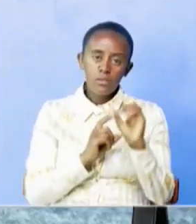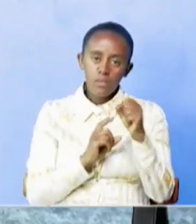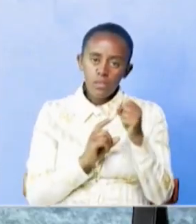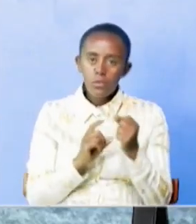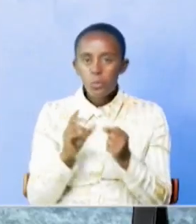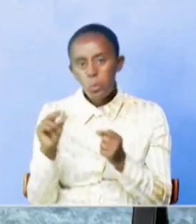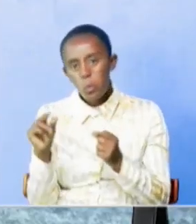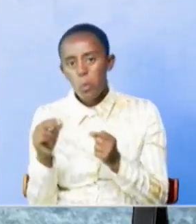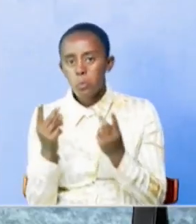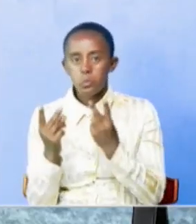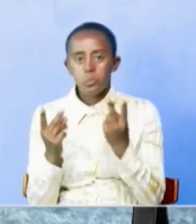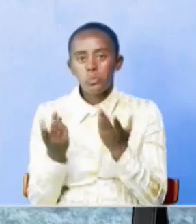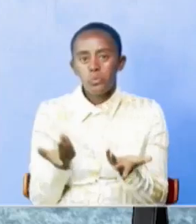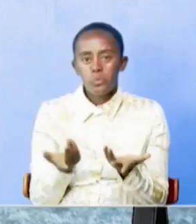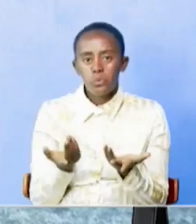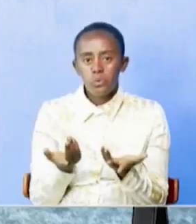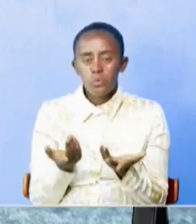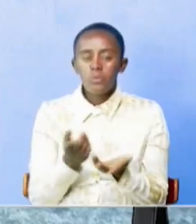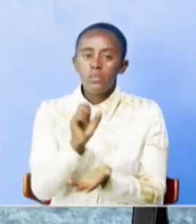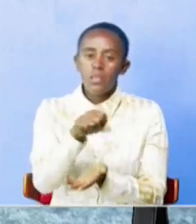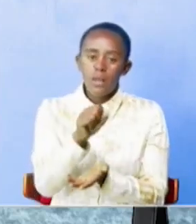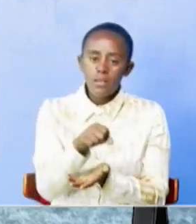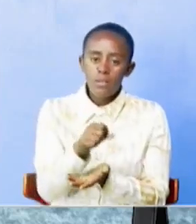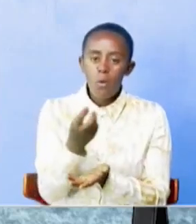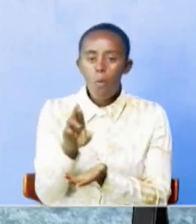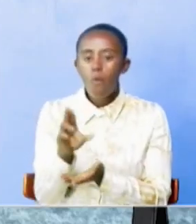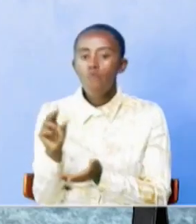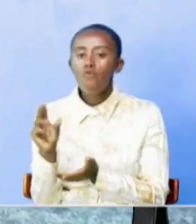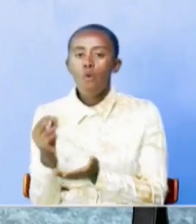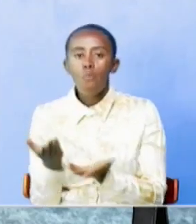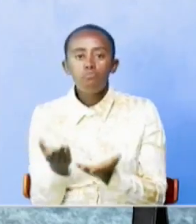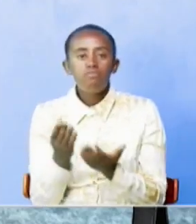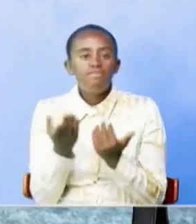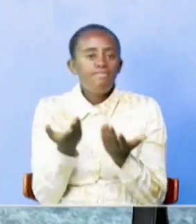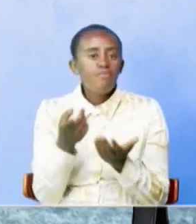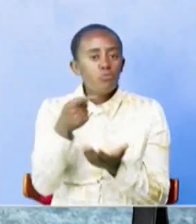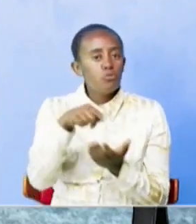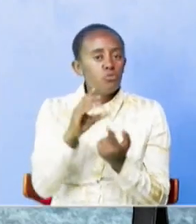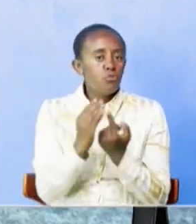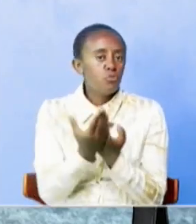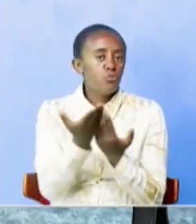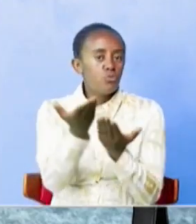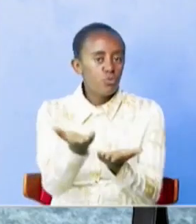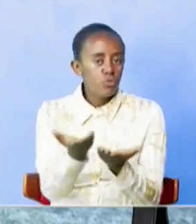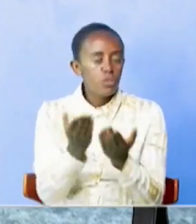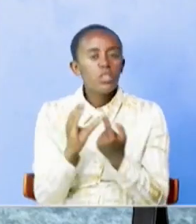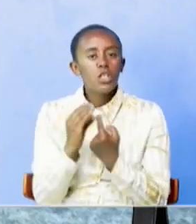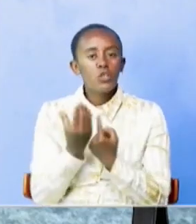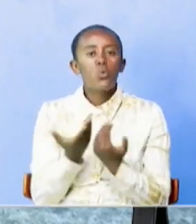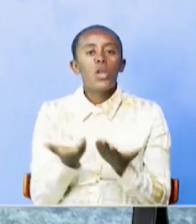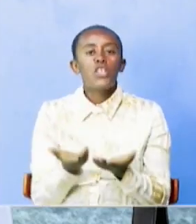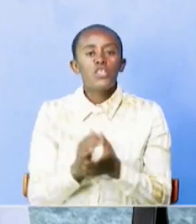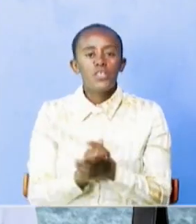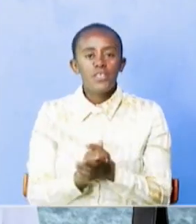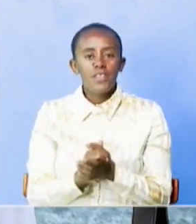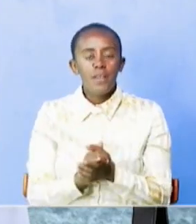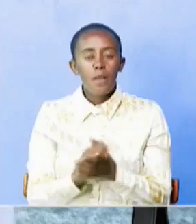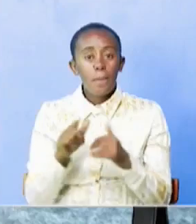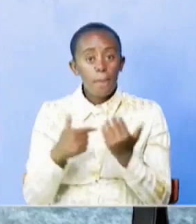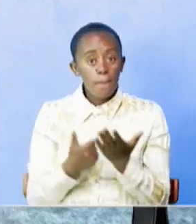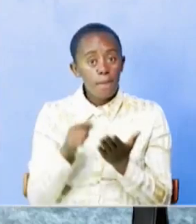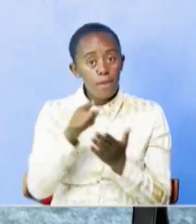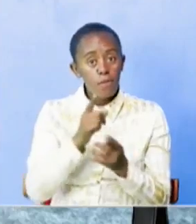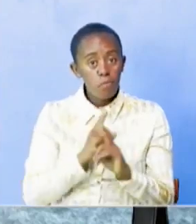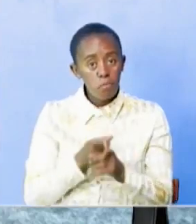of those two, okay? It could be yes or no, depending on the actual situation. So your